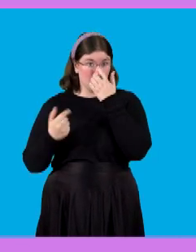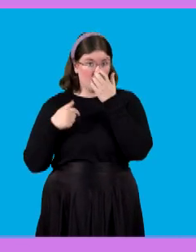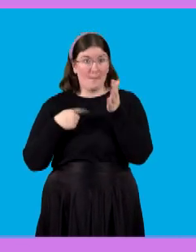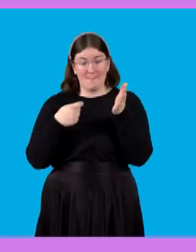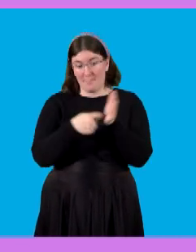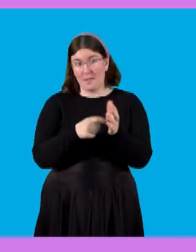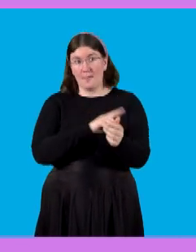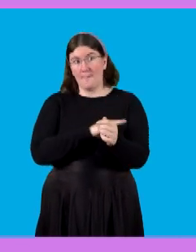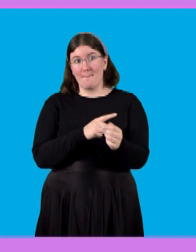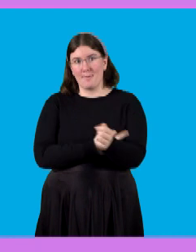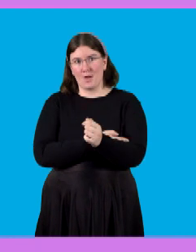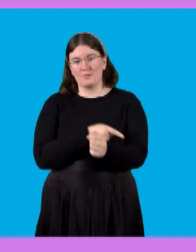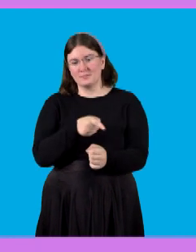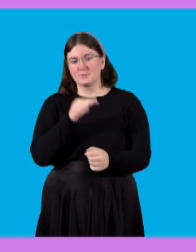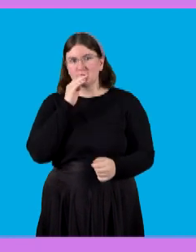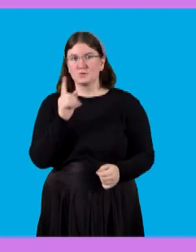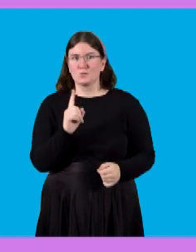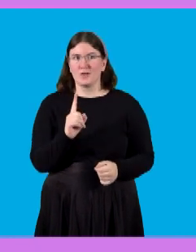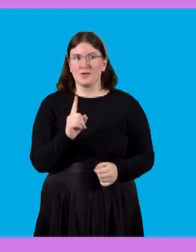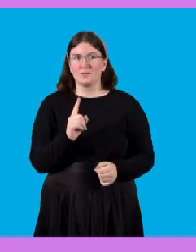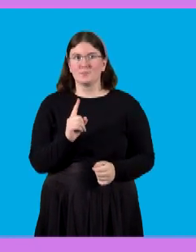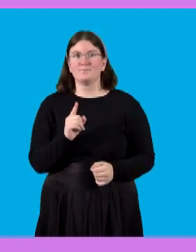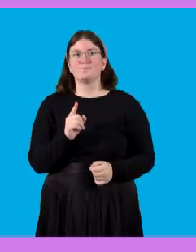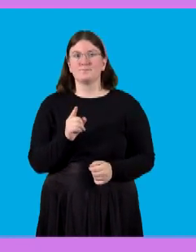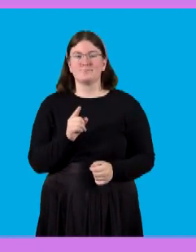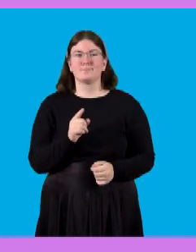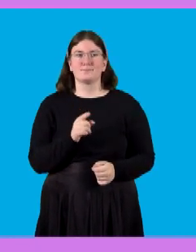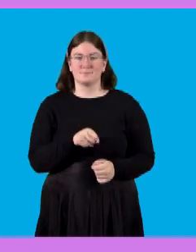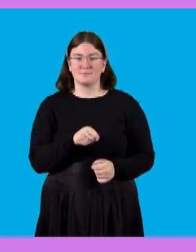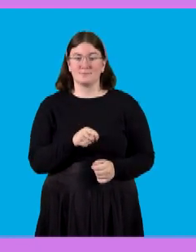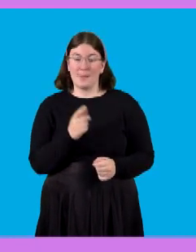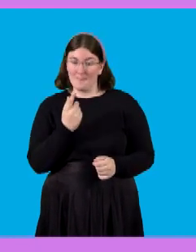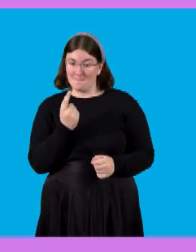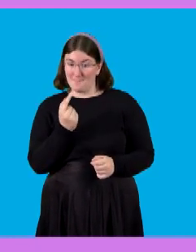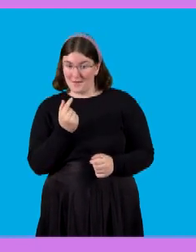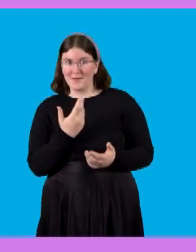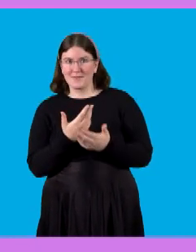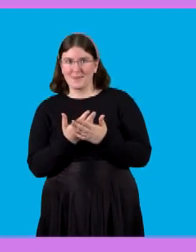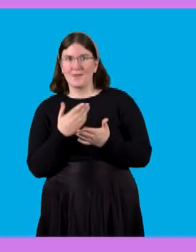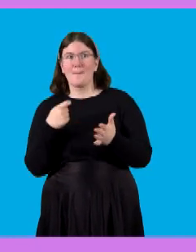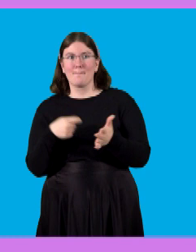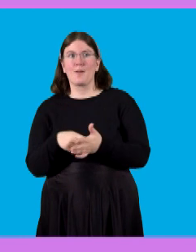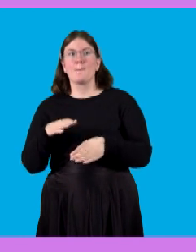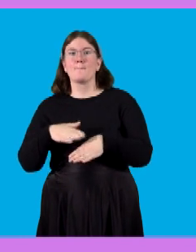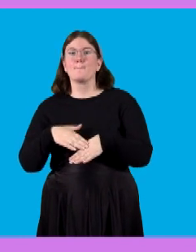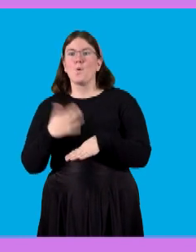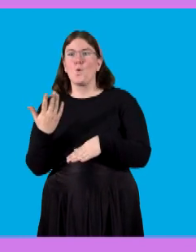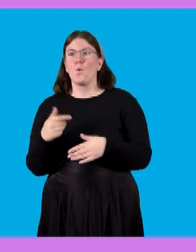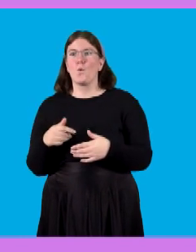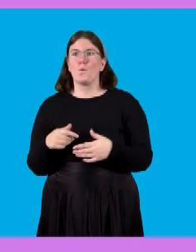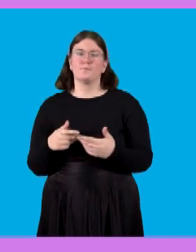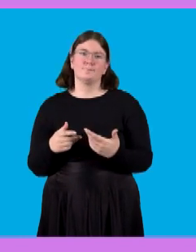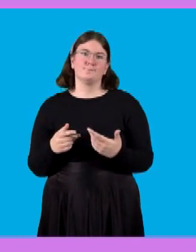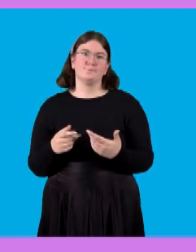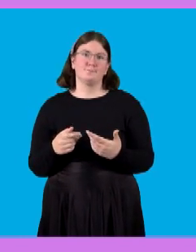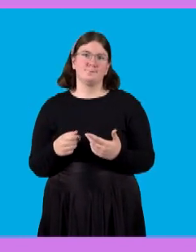purchasing power of a currency, means its unit of currency can buy more goods or service for that matter.